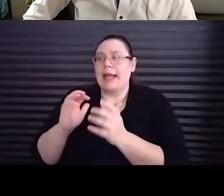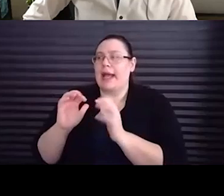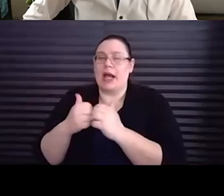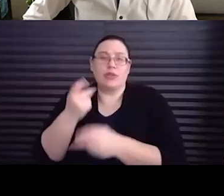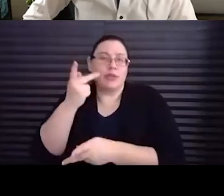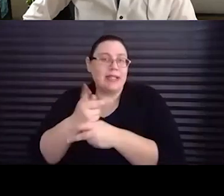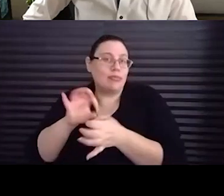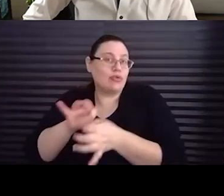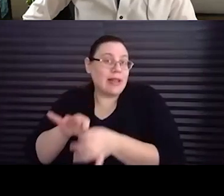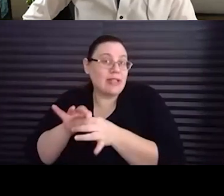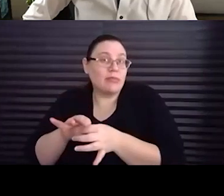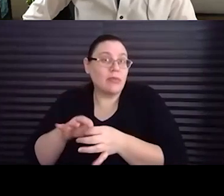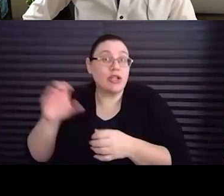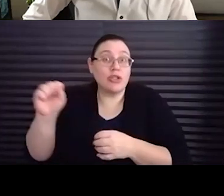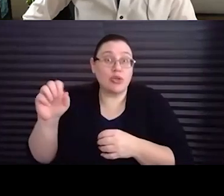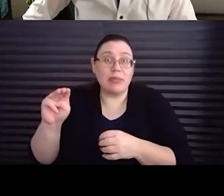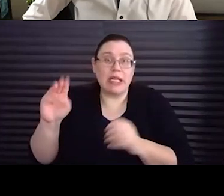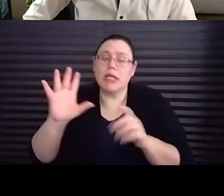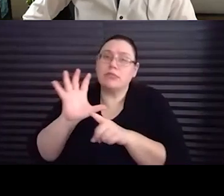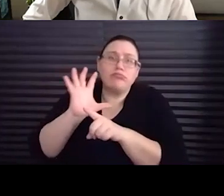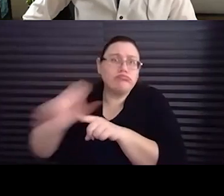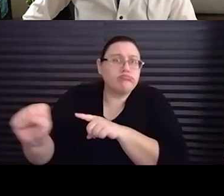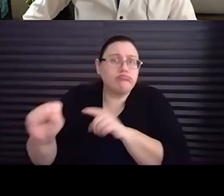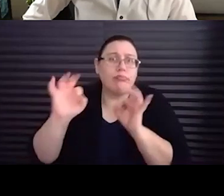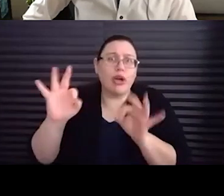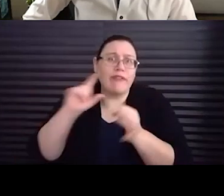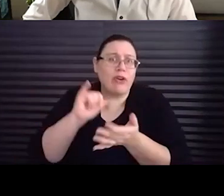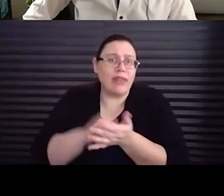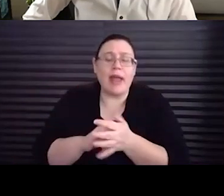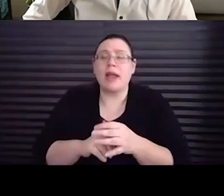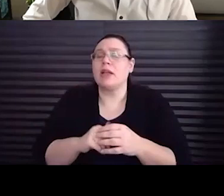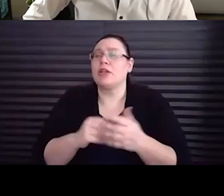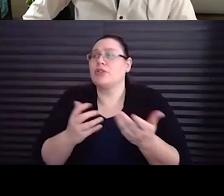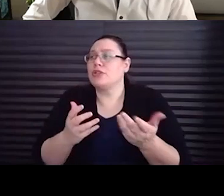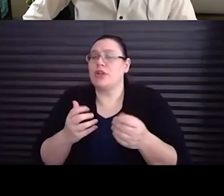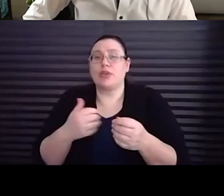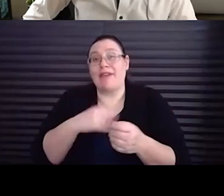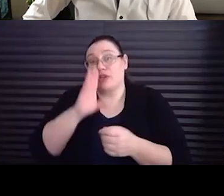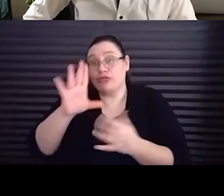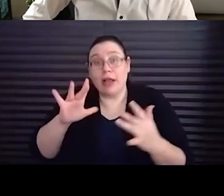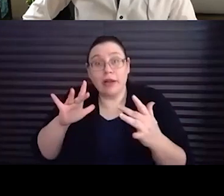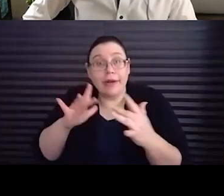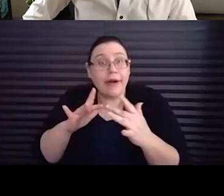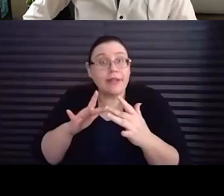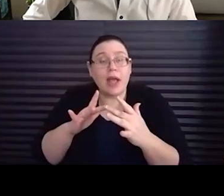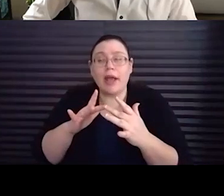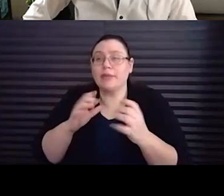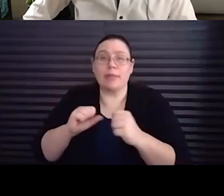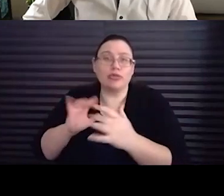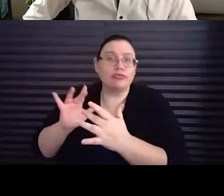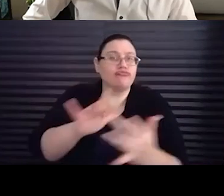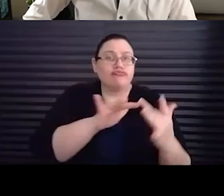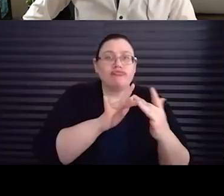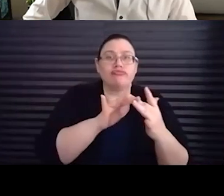those relationships. Like, social media is great for something like that. So I do think that, to have a direct contact, to be able to reach out to a certain